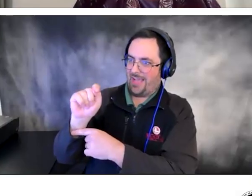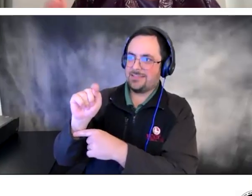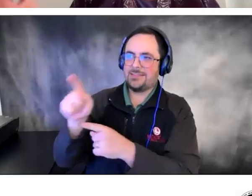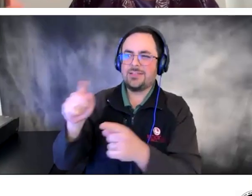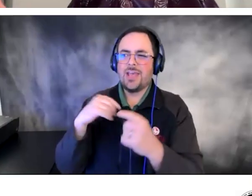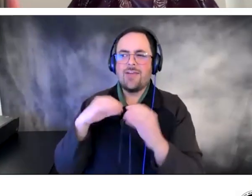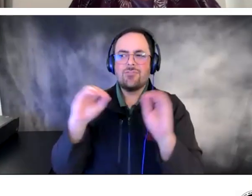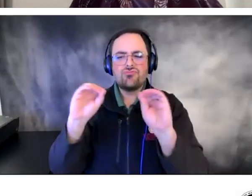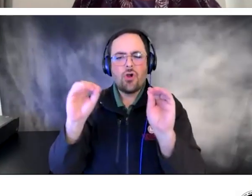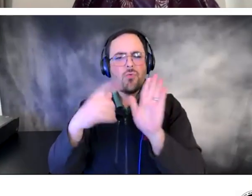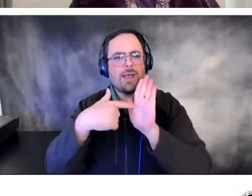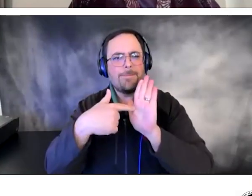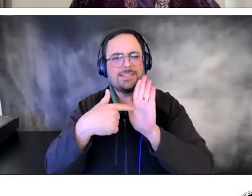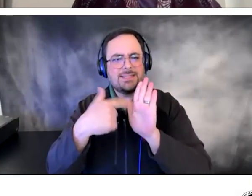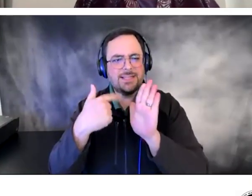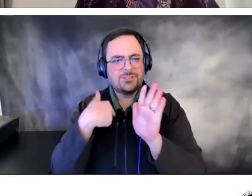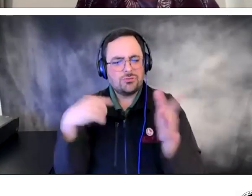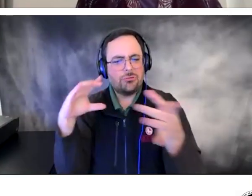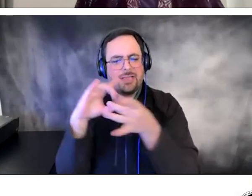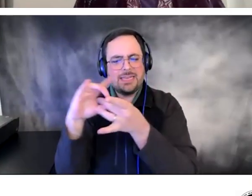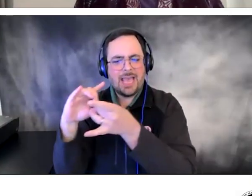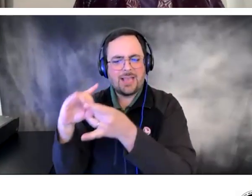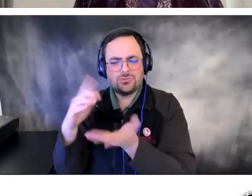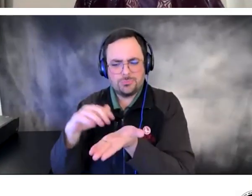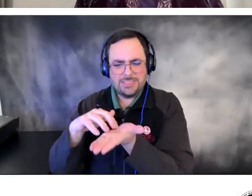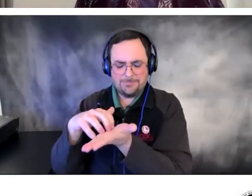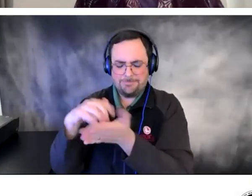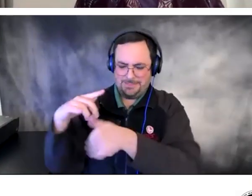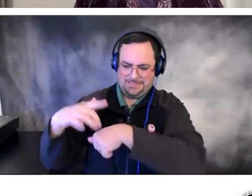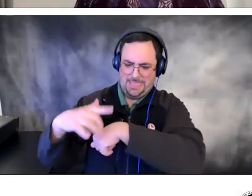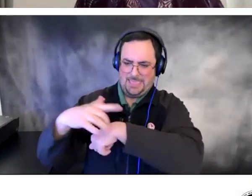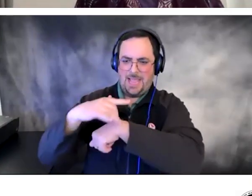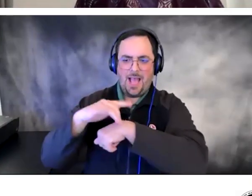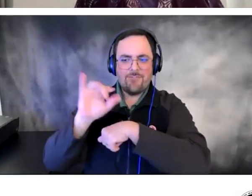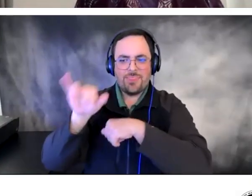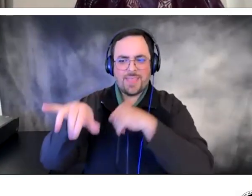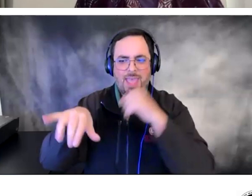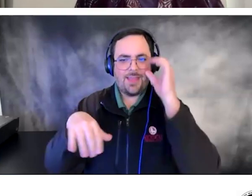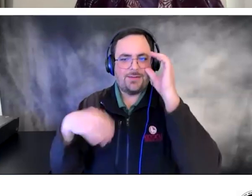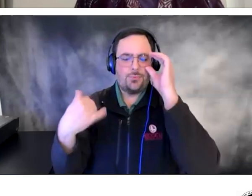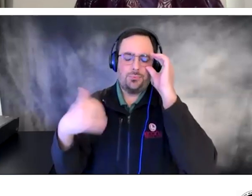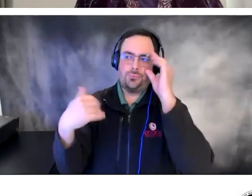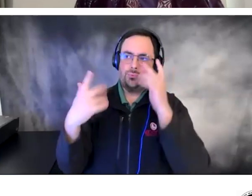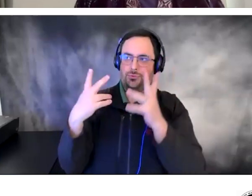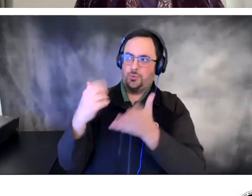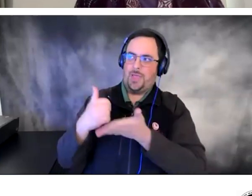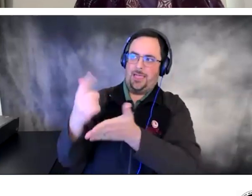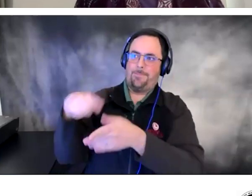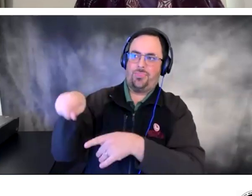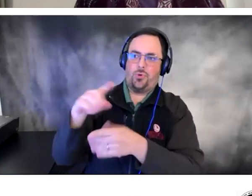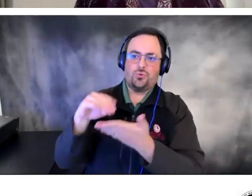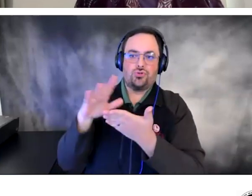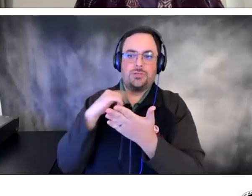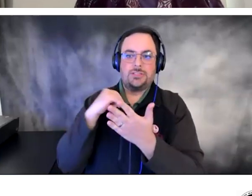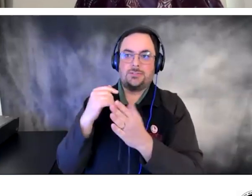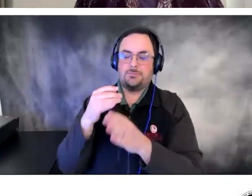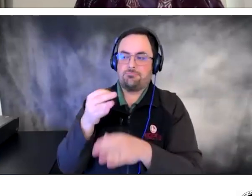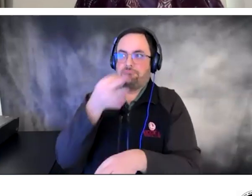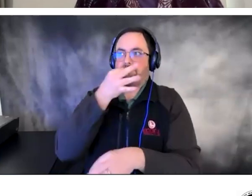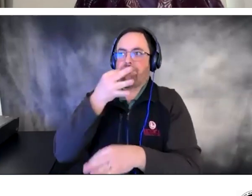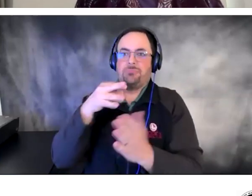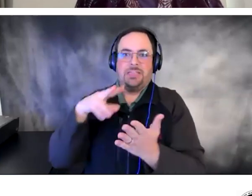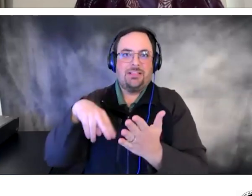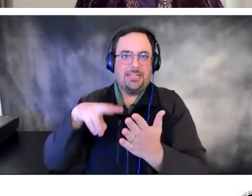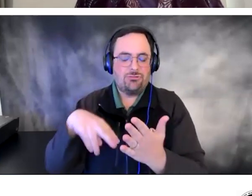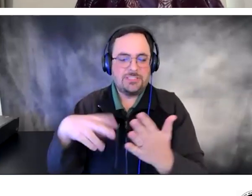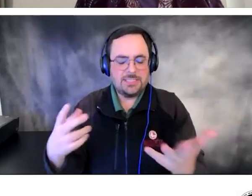object representations, another way to be tactile like that with them for literacy, for advanced literacy. And yeah, sometimes it